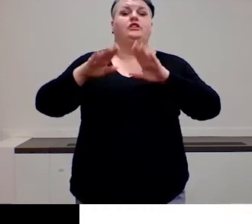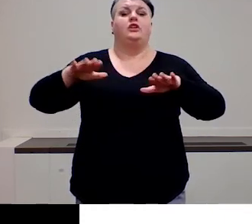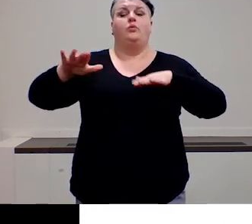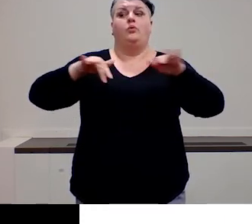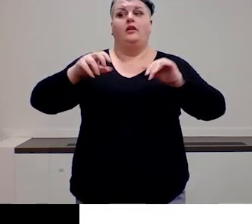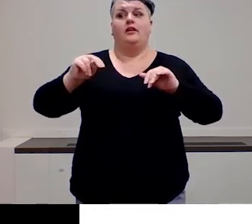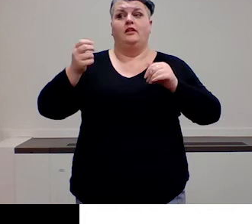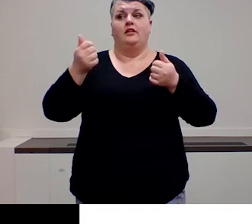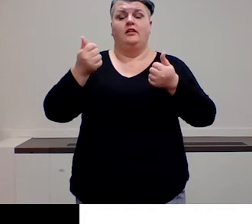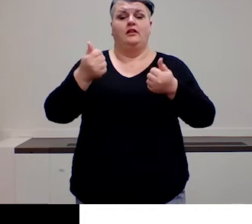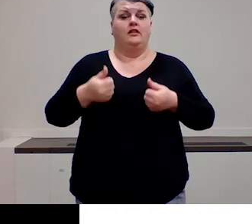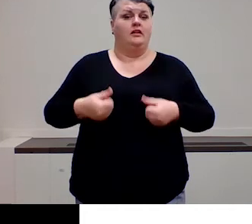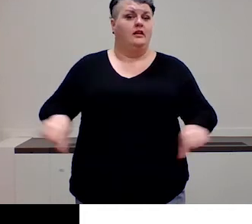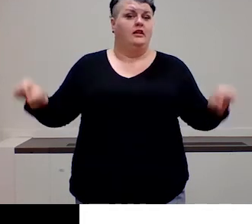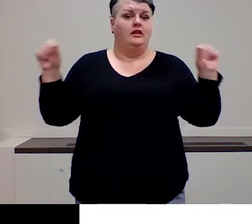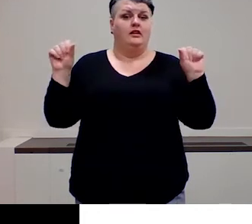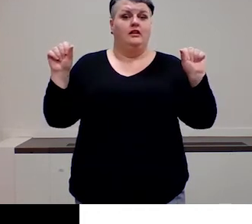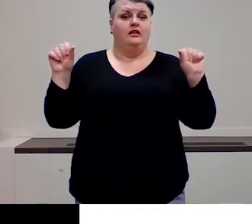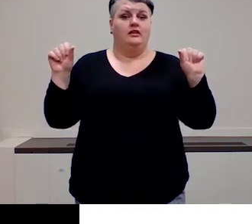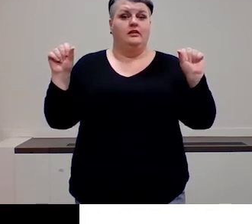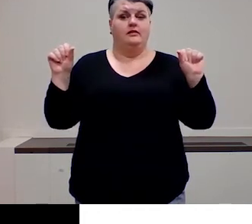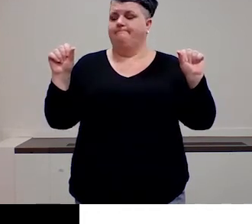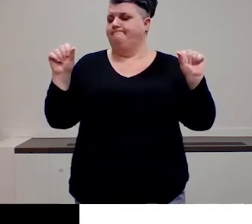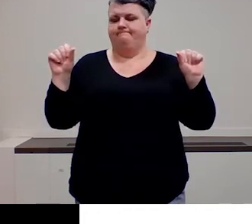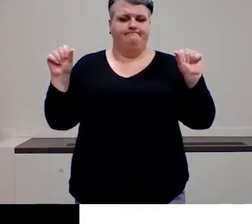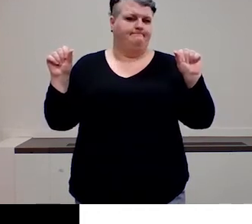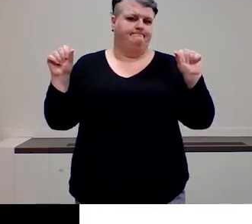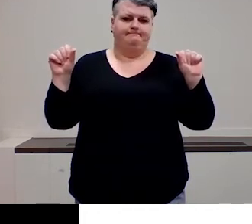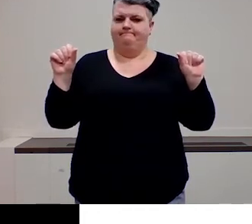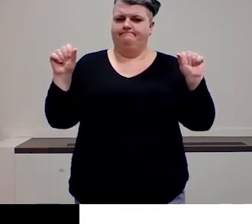walk-ins. Ms. Gherkin, anything this evening? Nope.